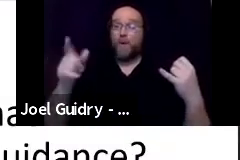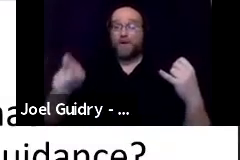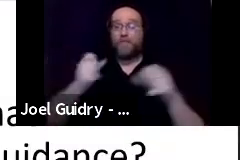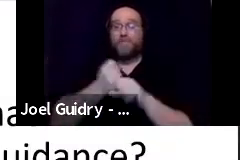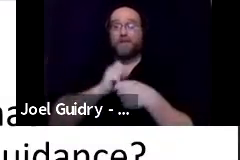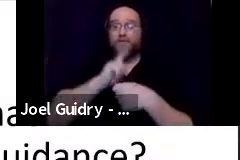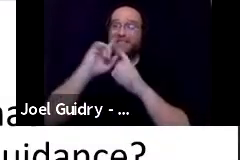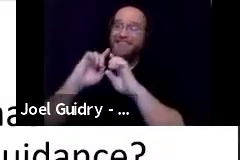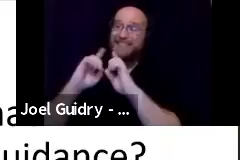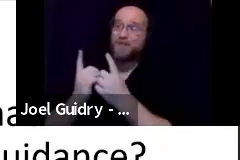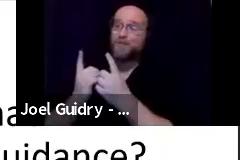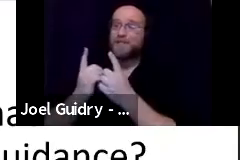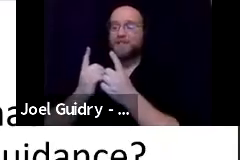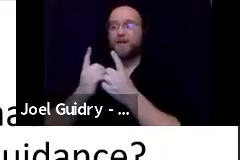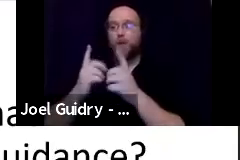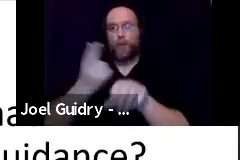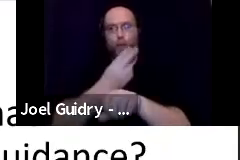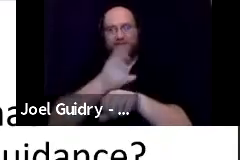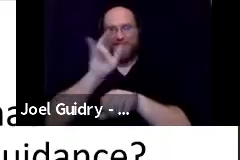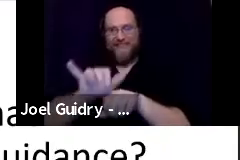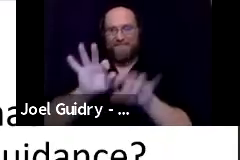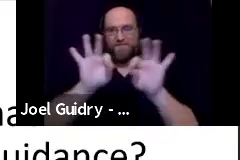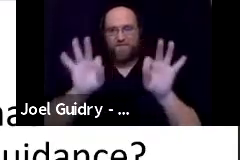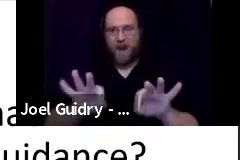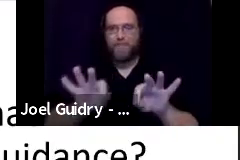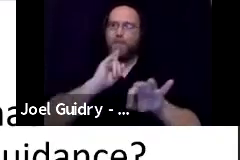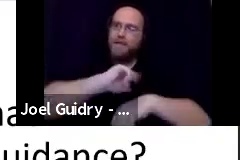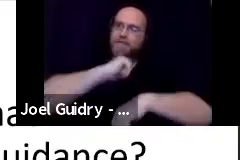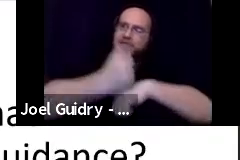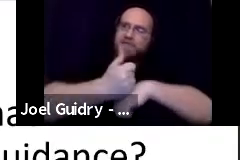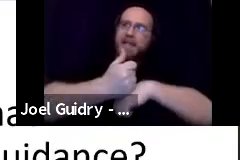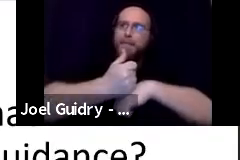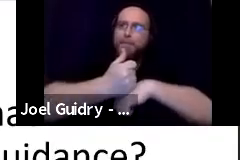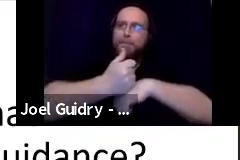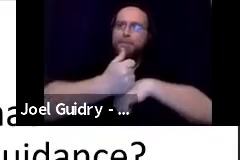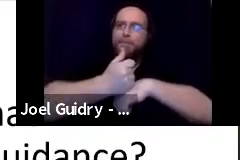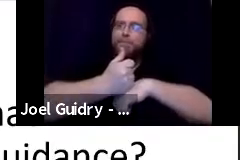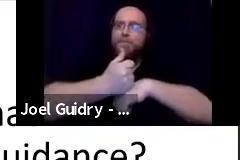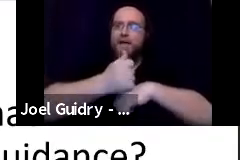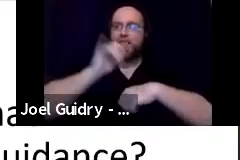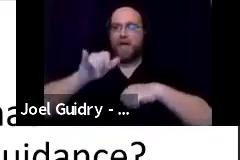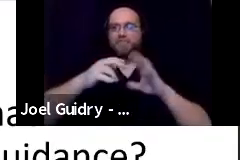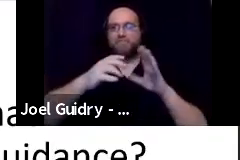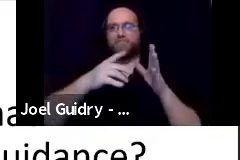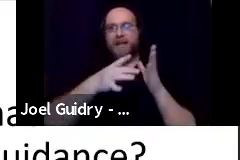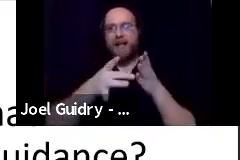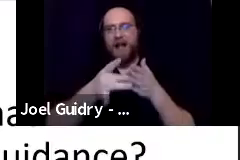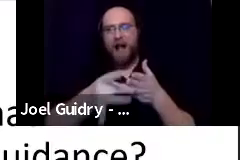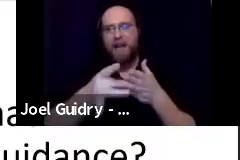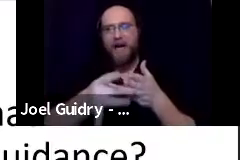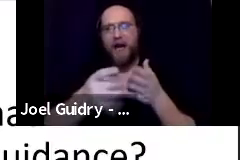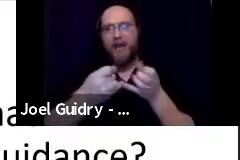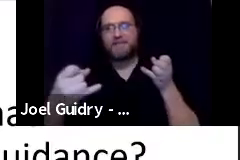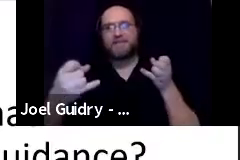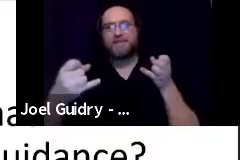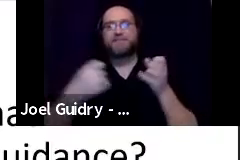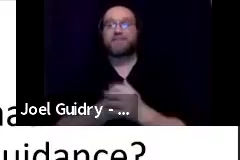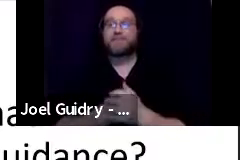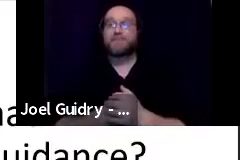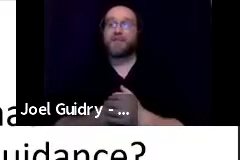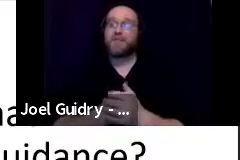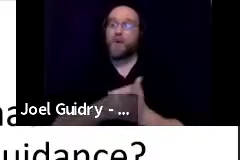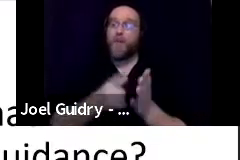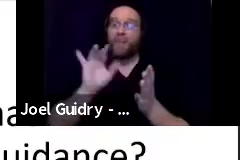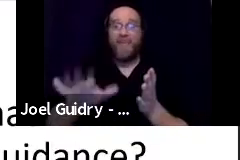correctly. And that's going to take, in some places and instances, bargaining. So look at